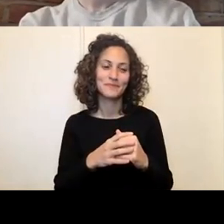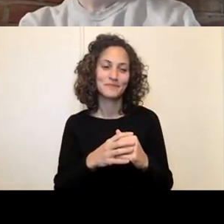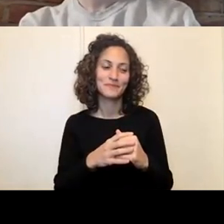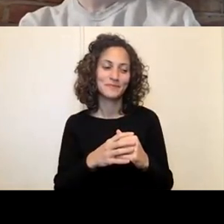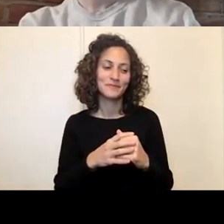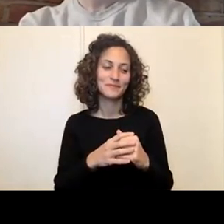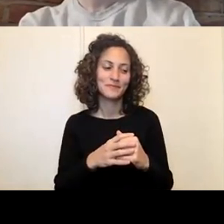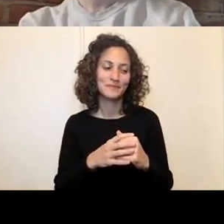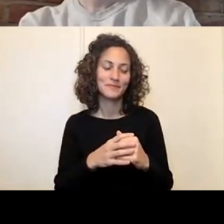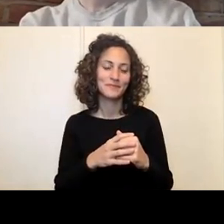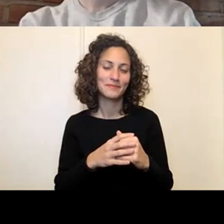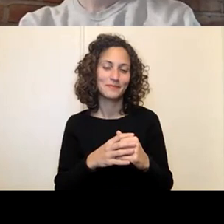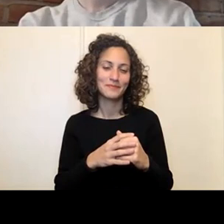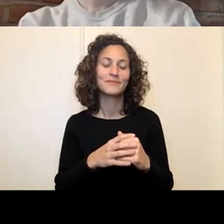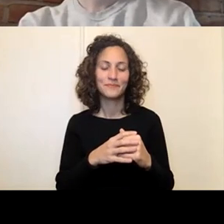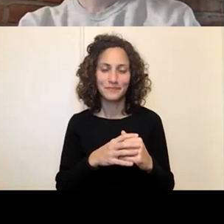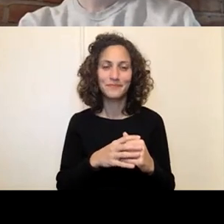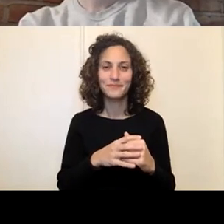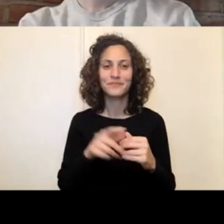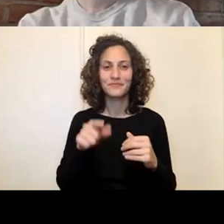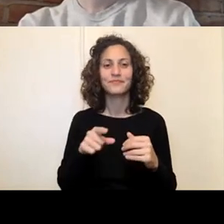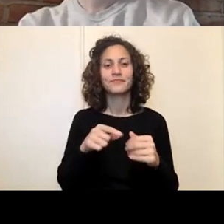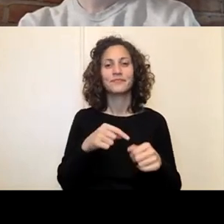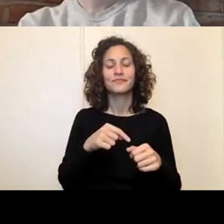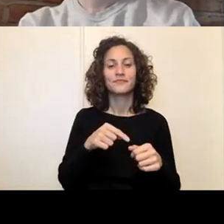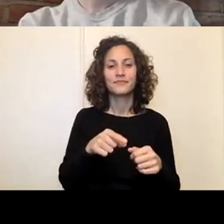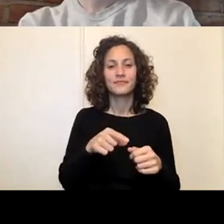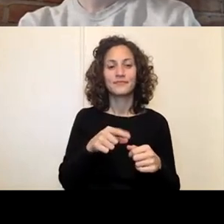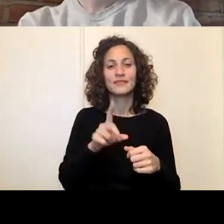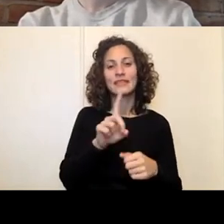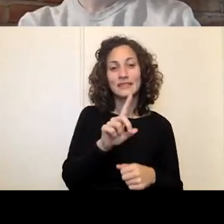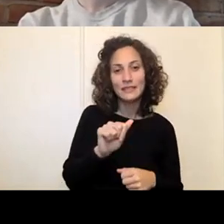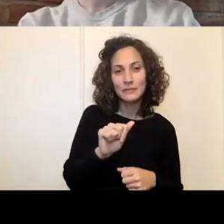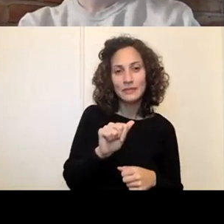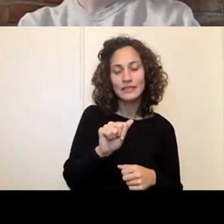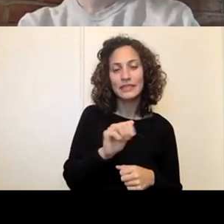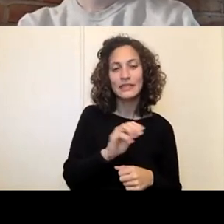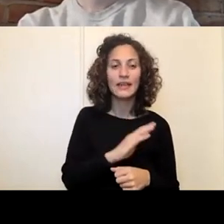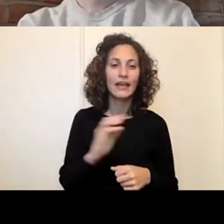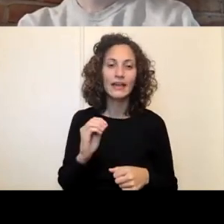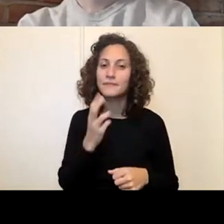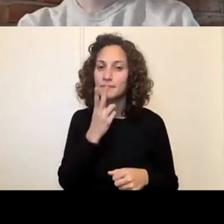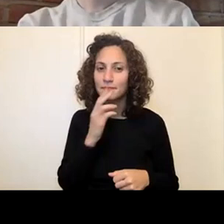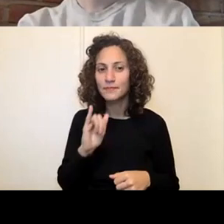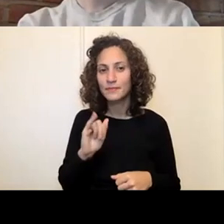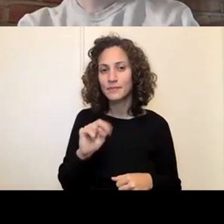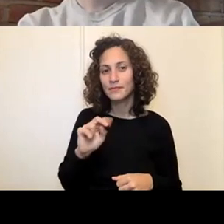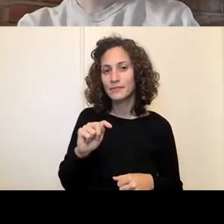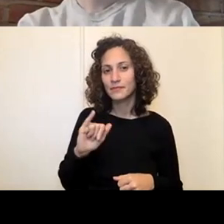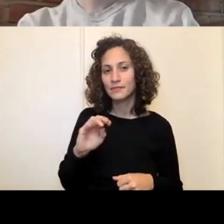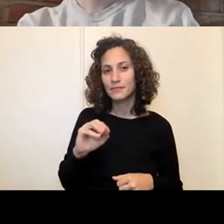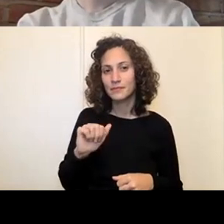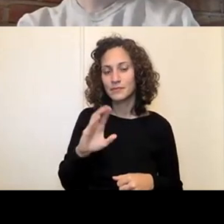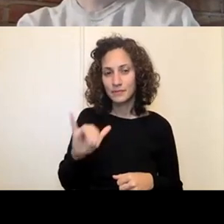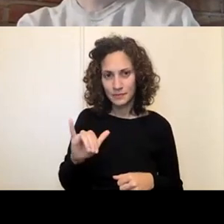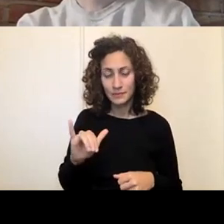And it's centered around disability and intimacy. It's, as disabled people,